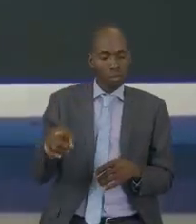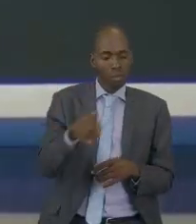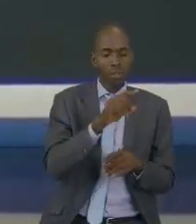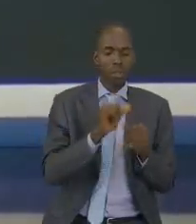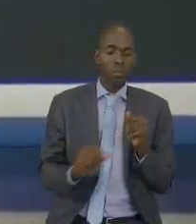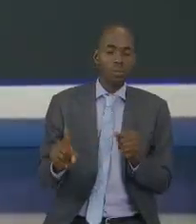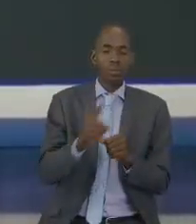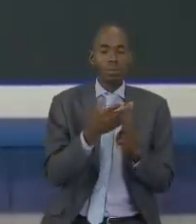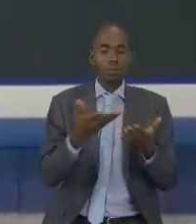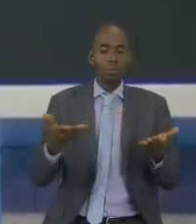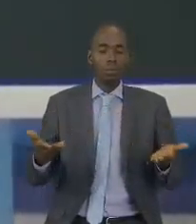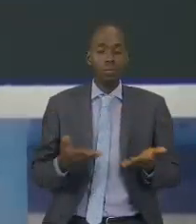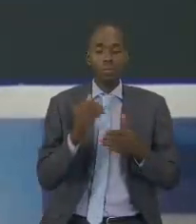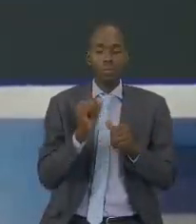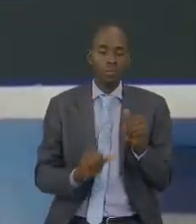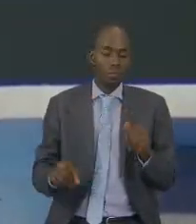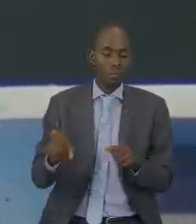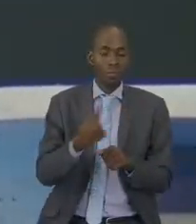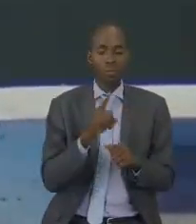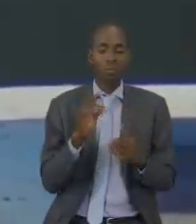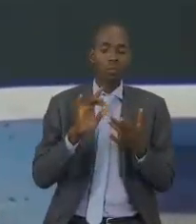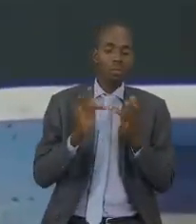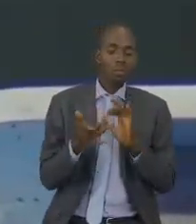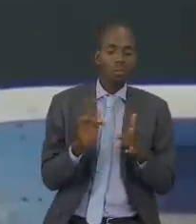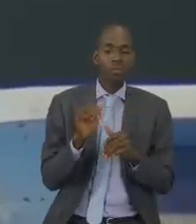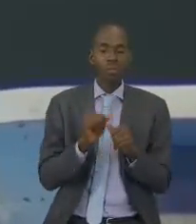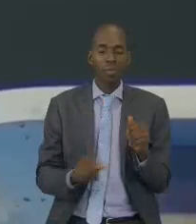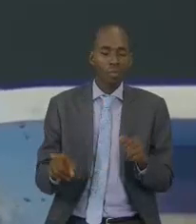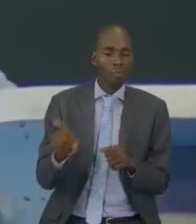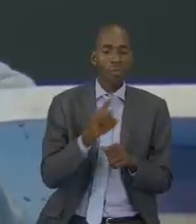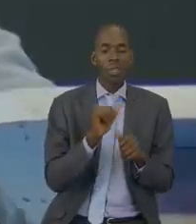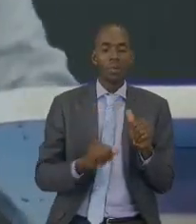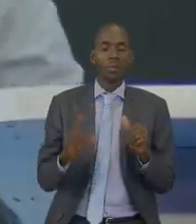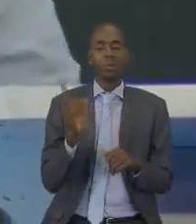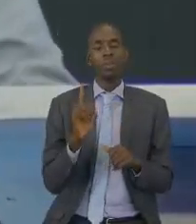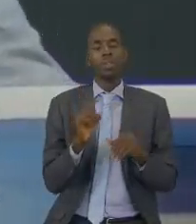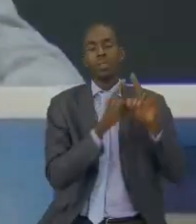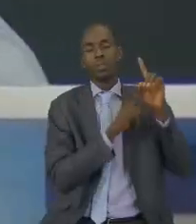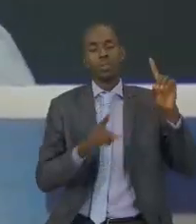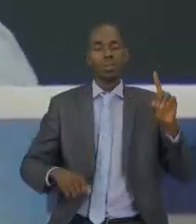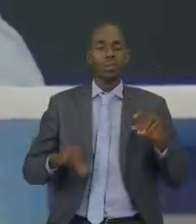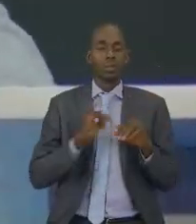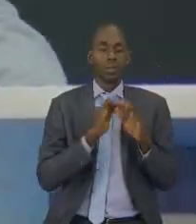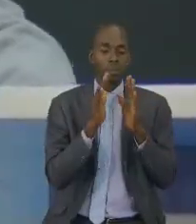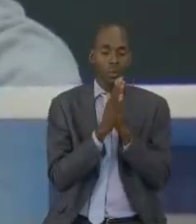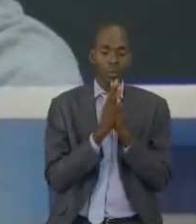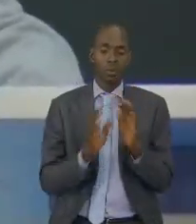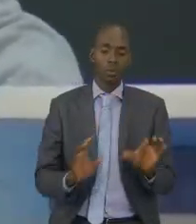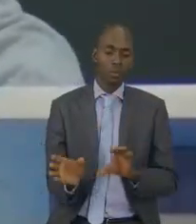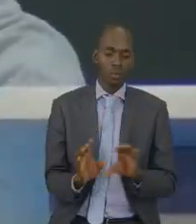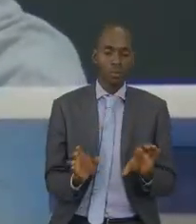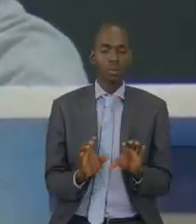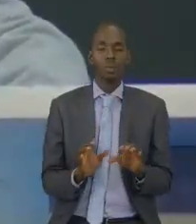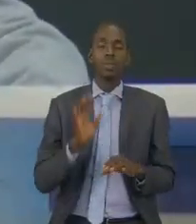Everyone here, everyone online, everyone everywhere. Lord, I pray, perform